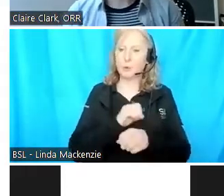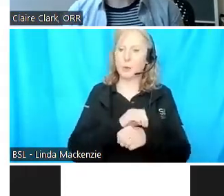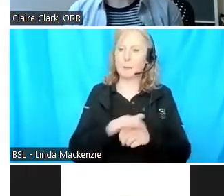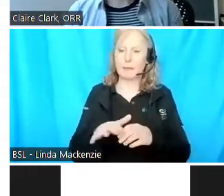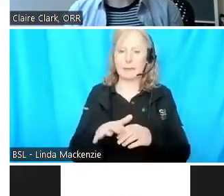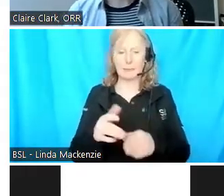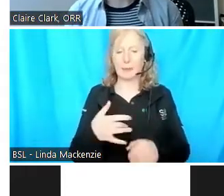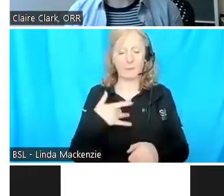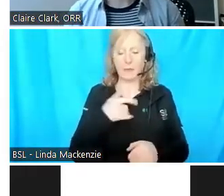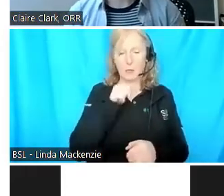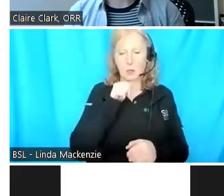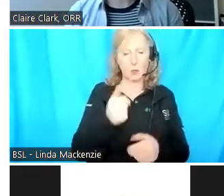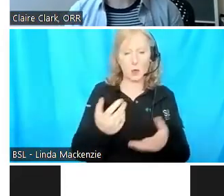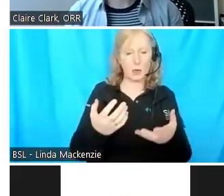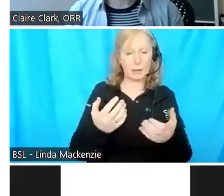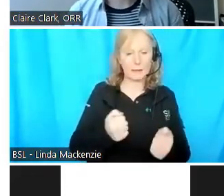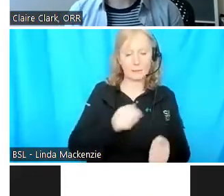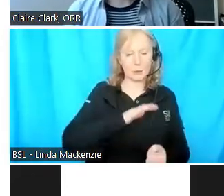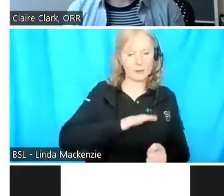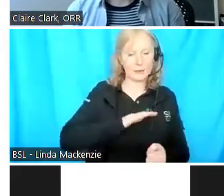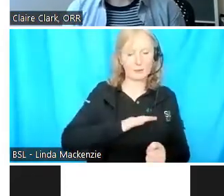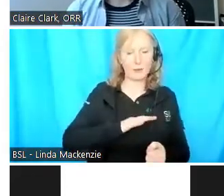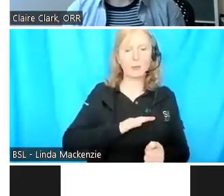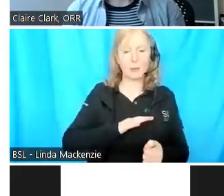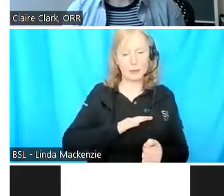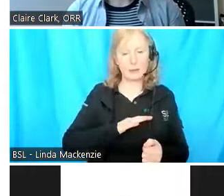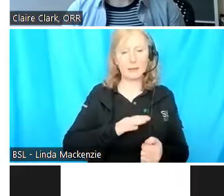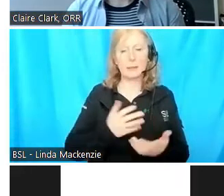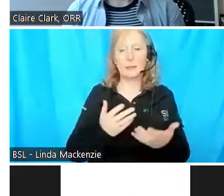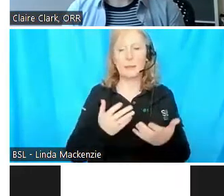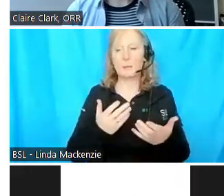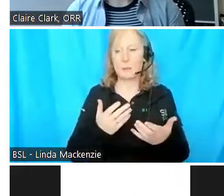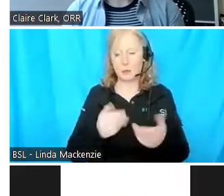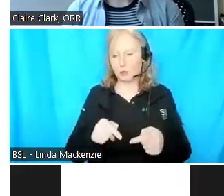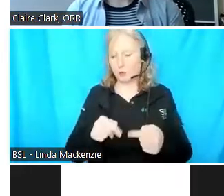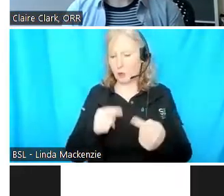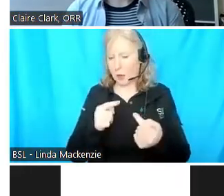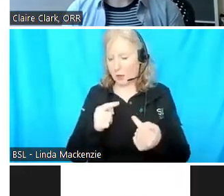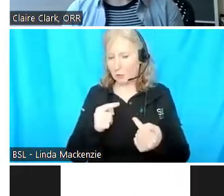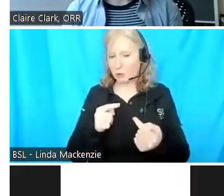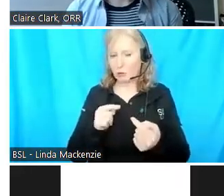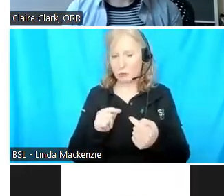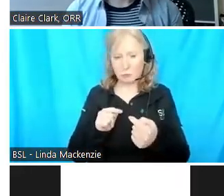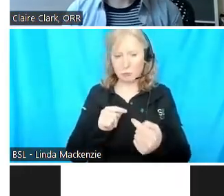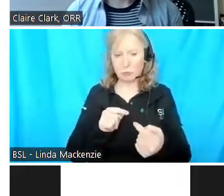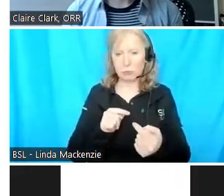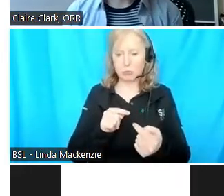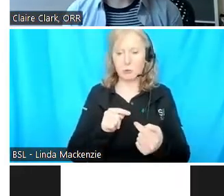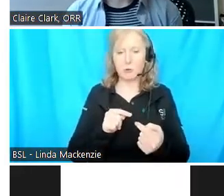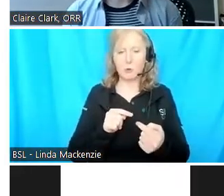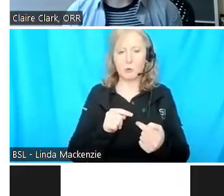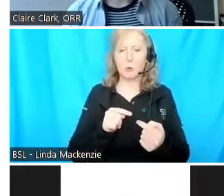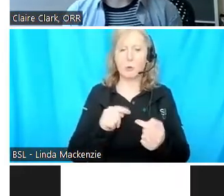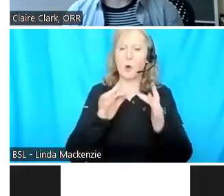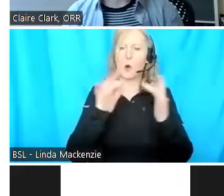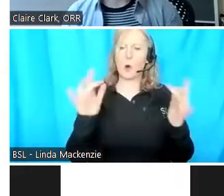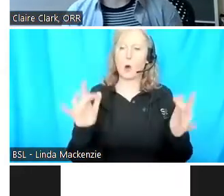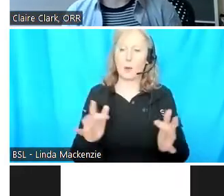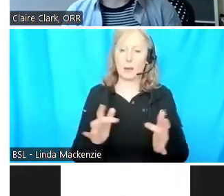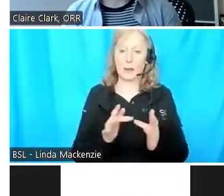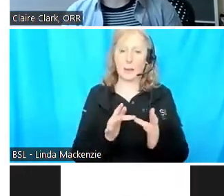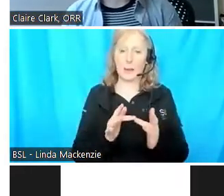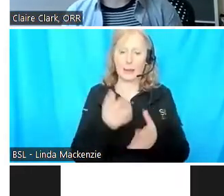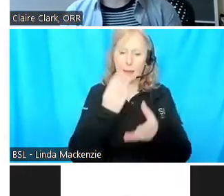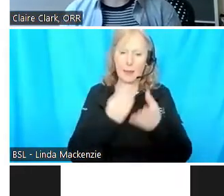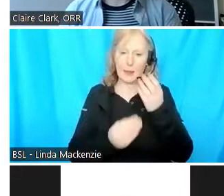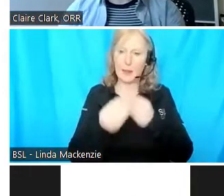satisfactory, which we pushed back on, were things like e-learning packages. So rail staff